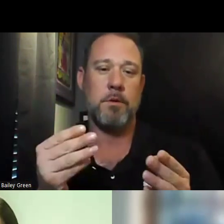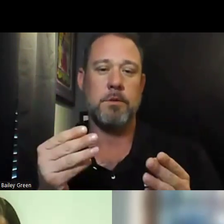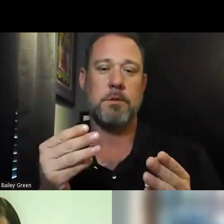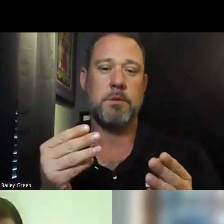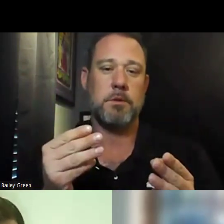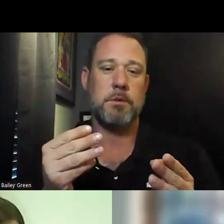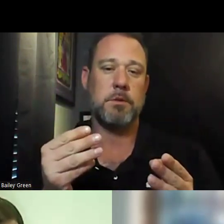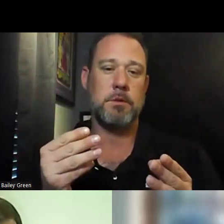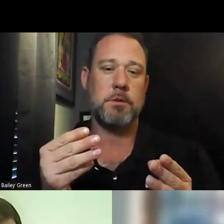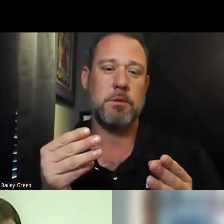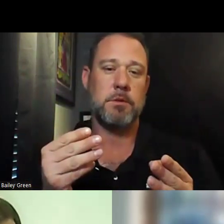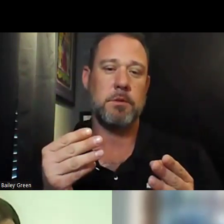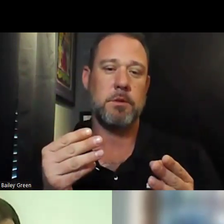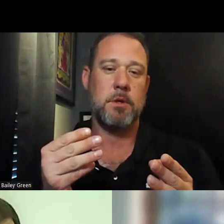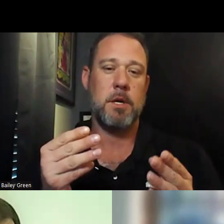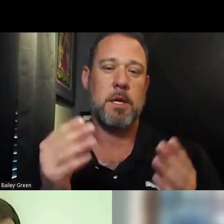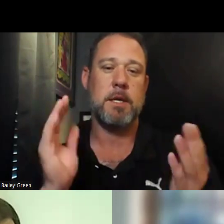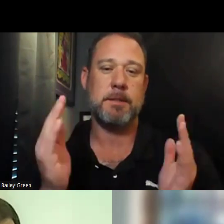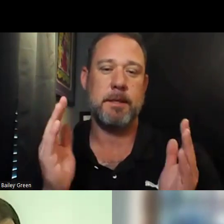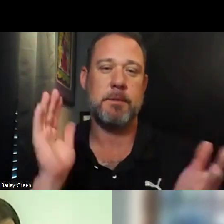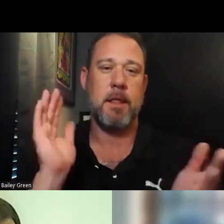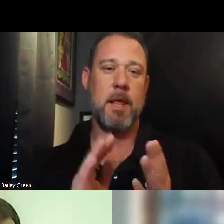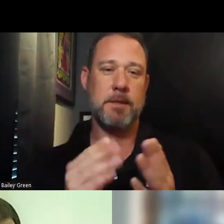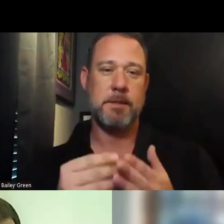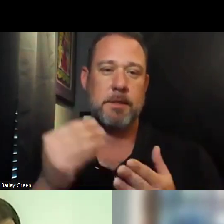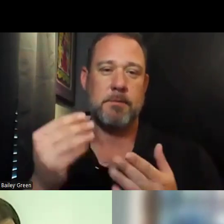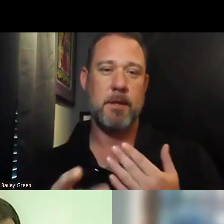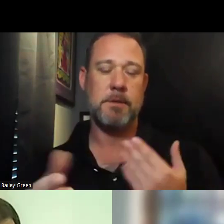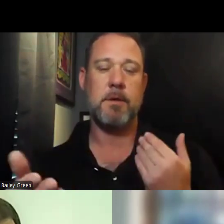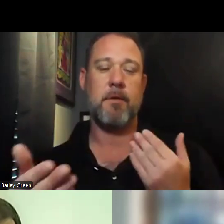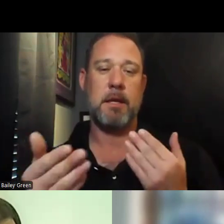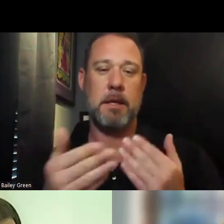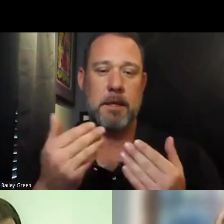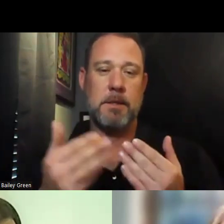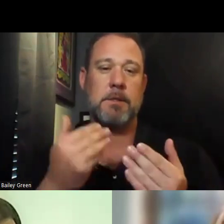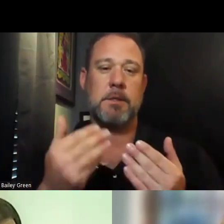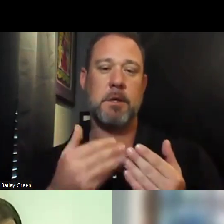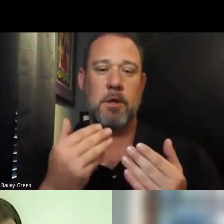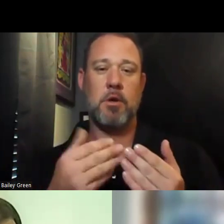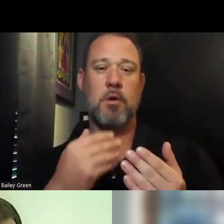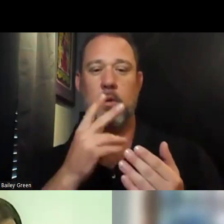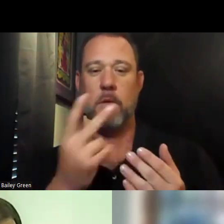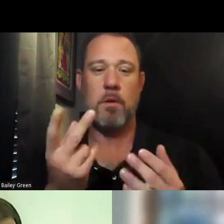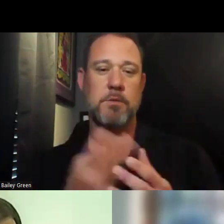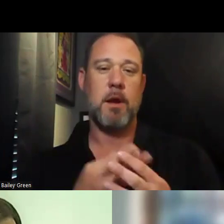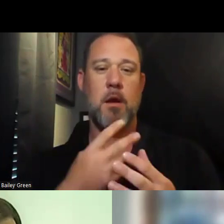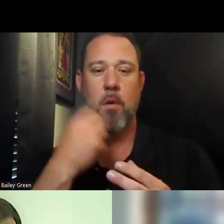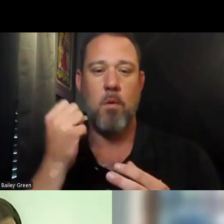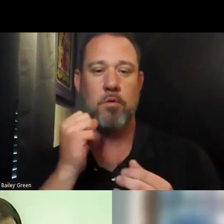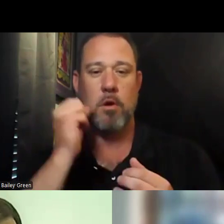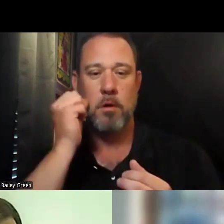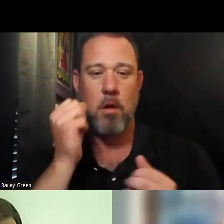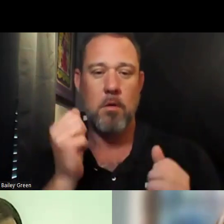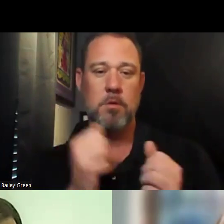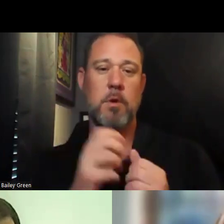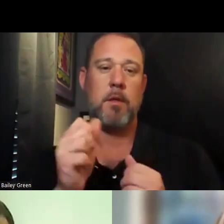seems um, less expensive and easier, and we'll just pair up older adults with